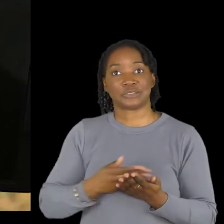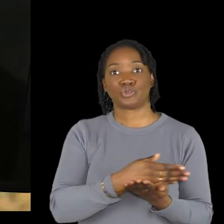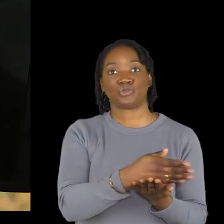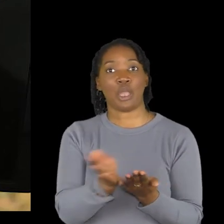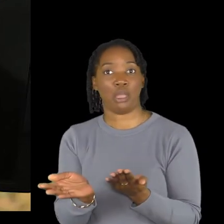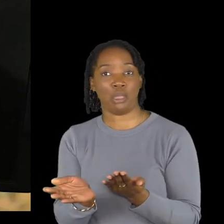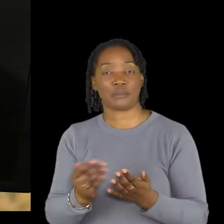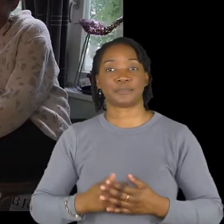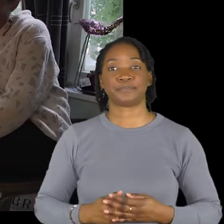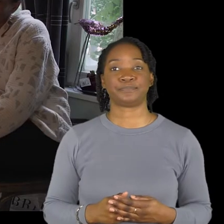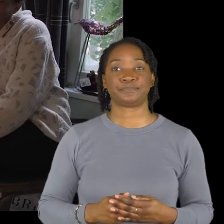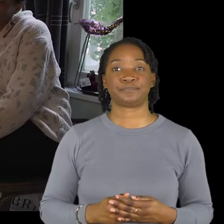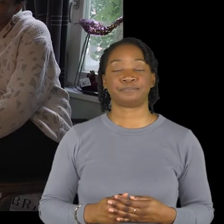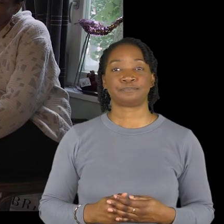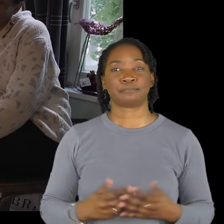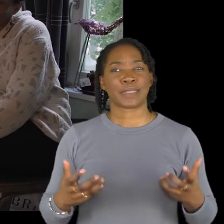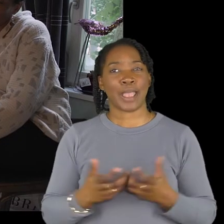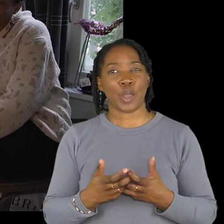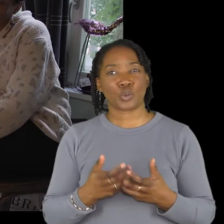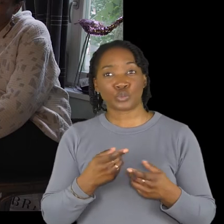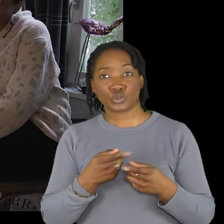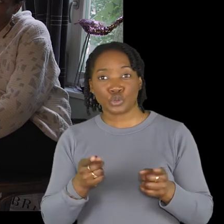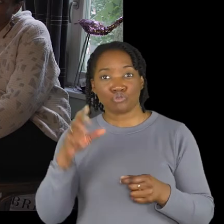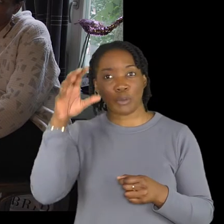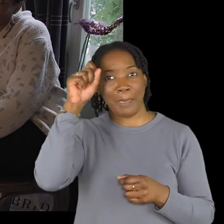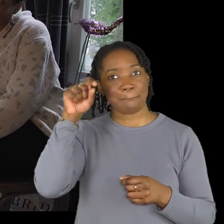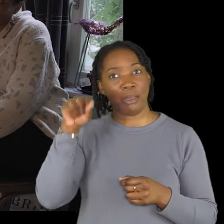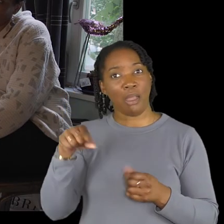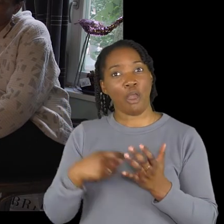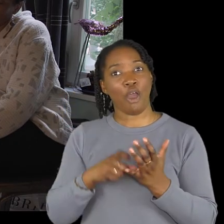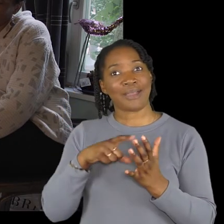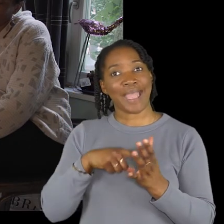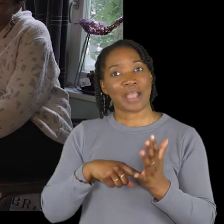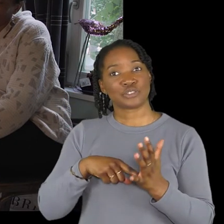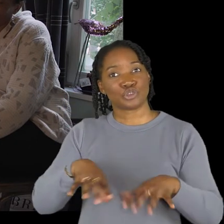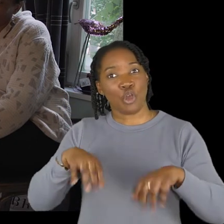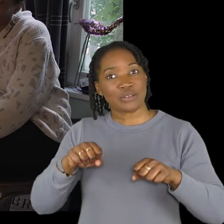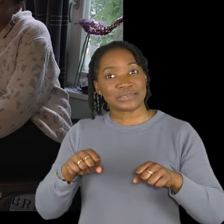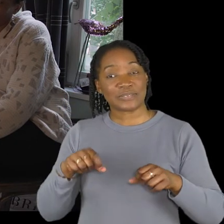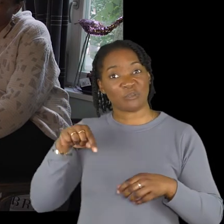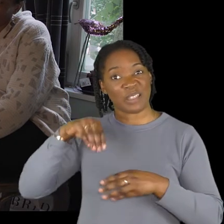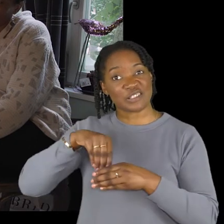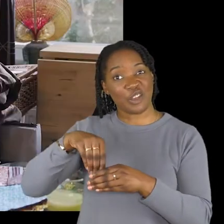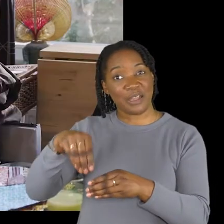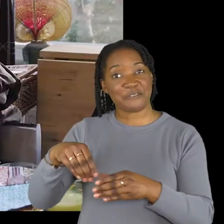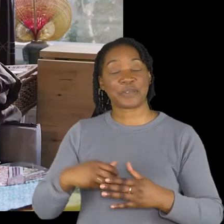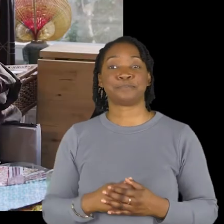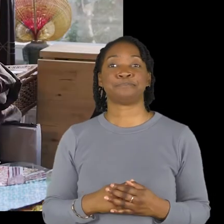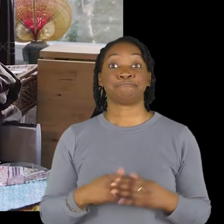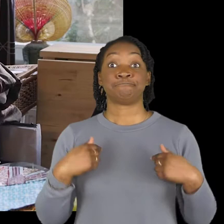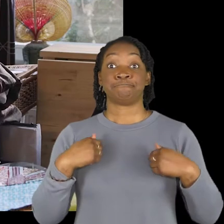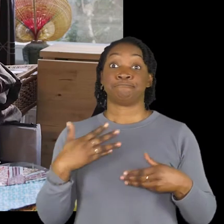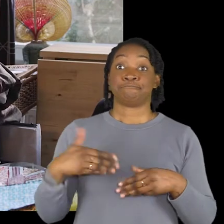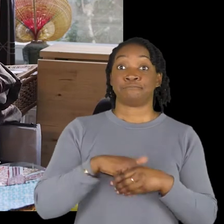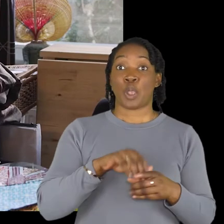documentation. How do you remember RKAP starting, so the Rita Keegan Archive Project? I was